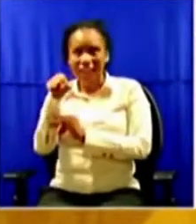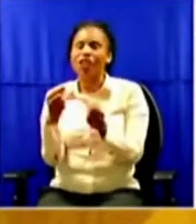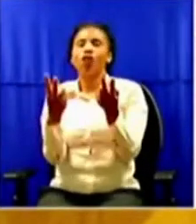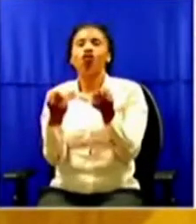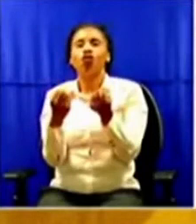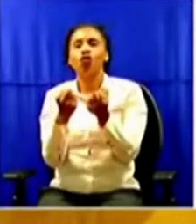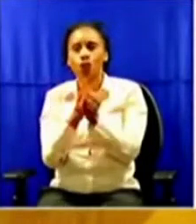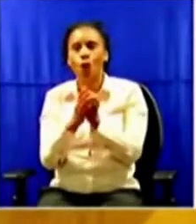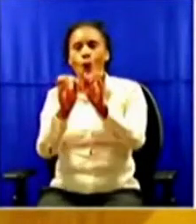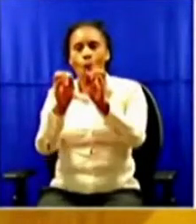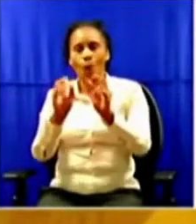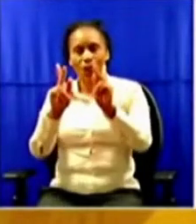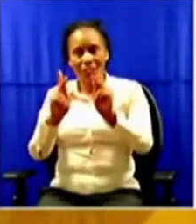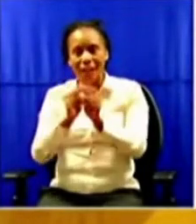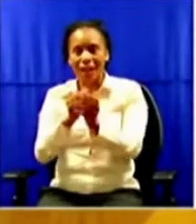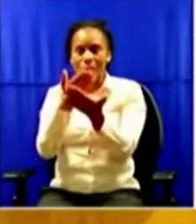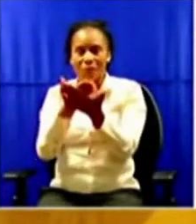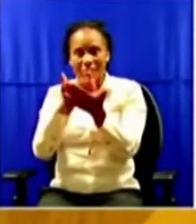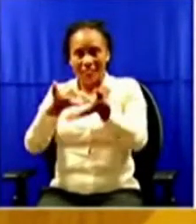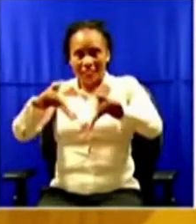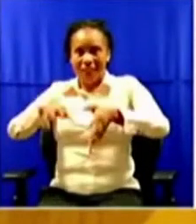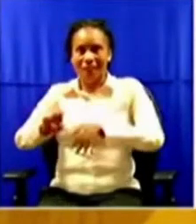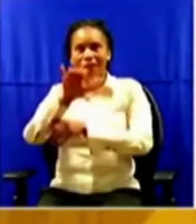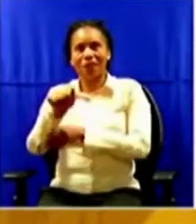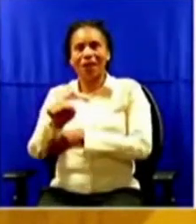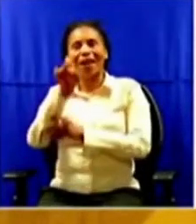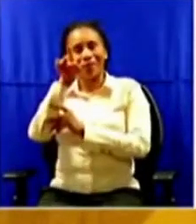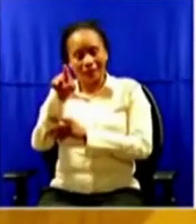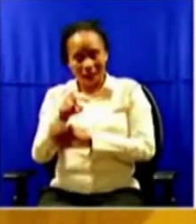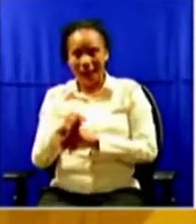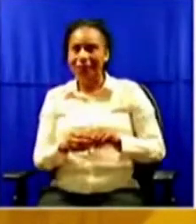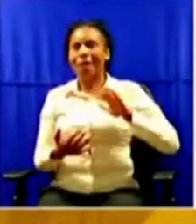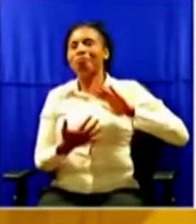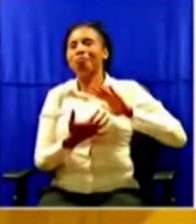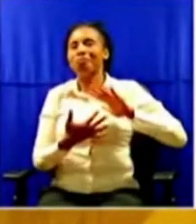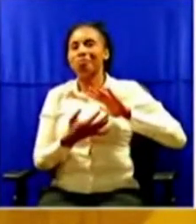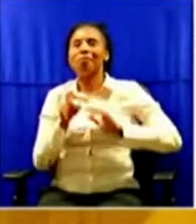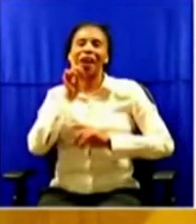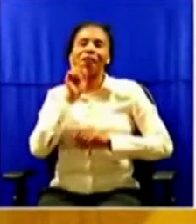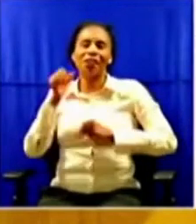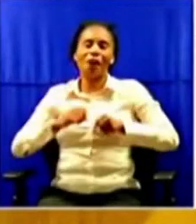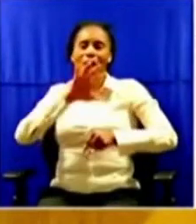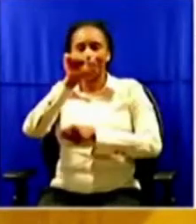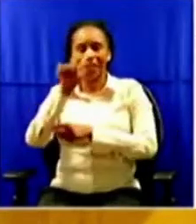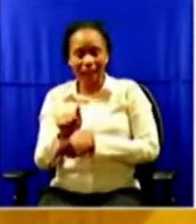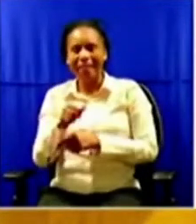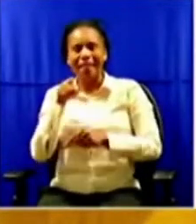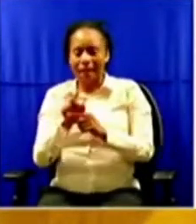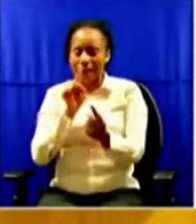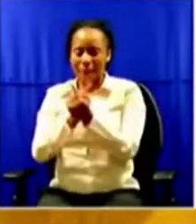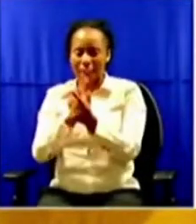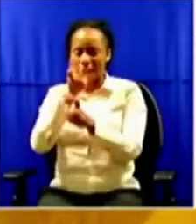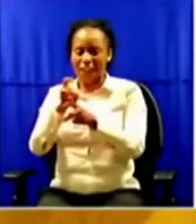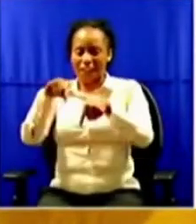and hope in South Africa. And that is what should inspire every South African who has gone through this year of incredible difficulty, that the